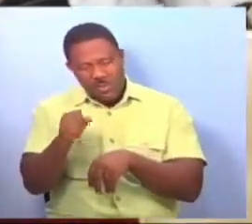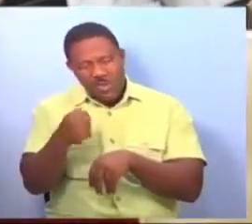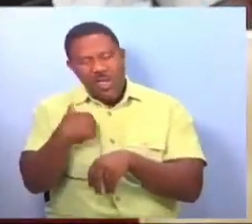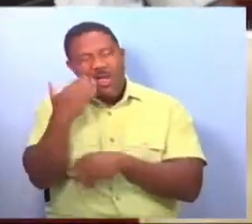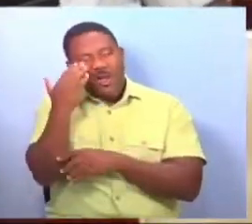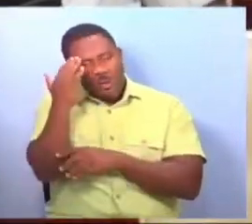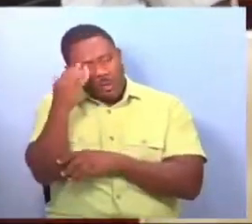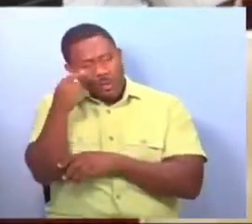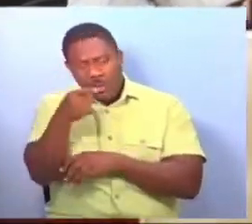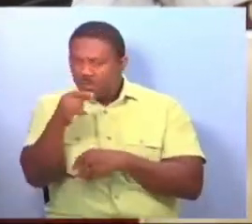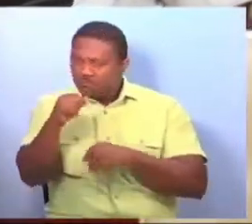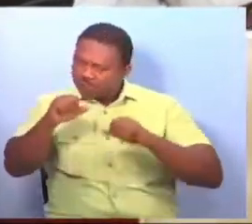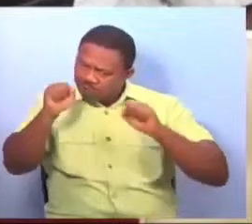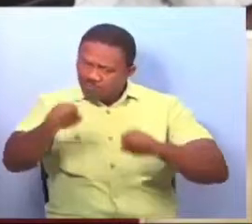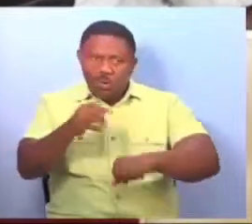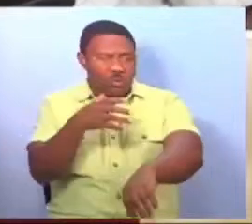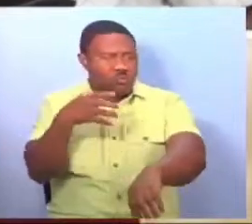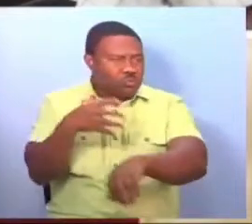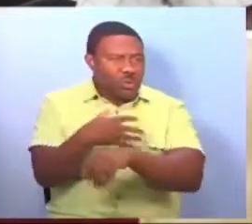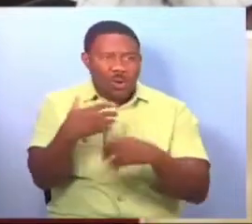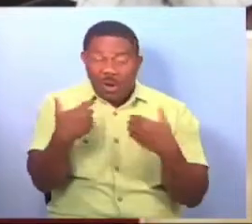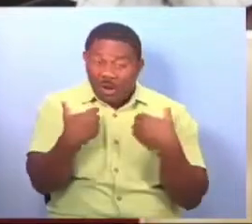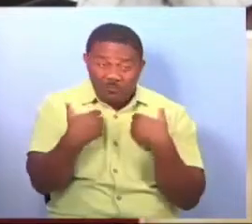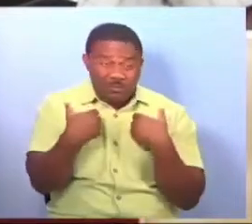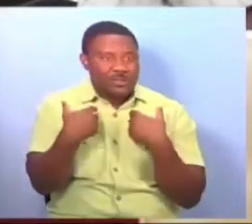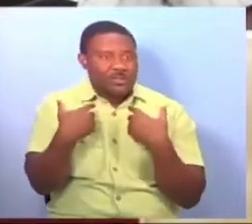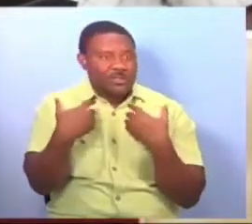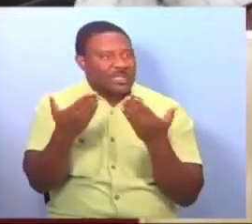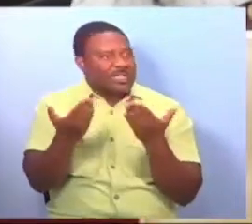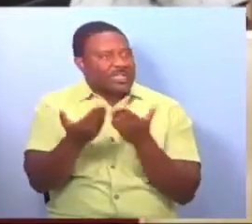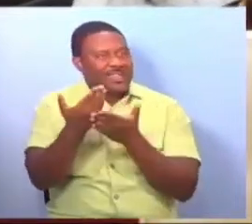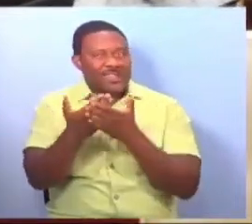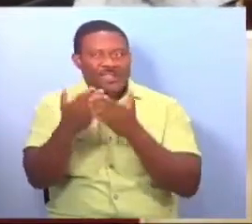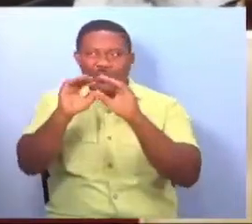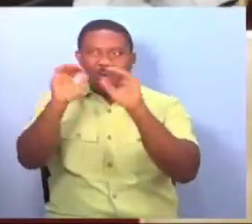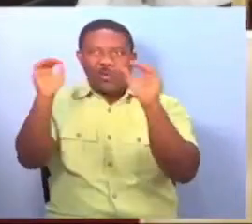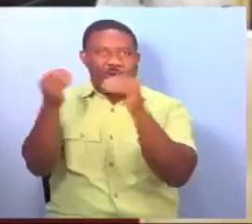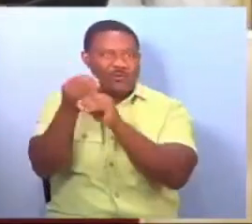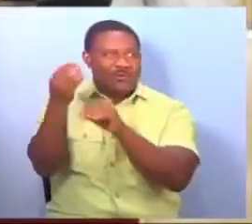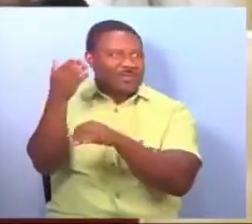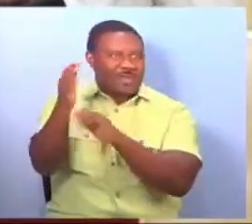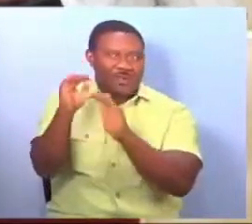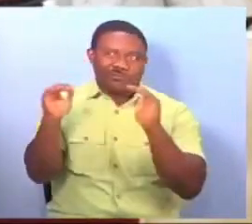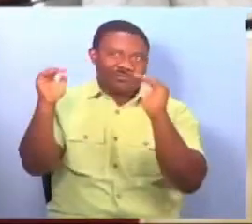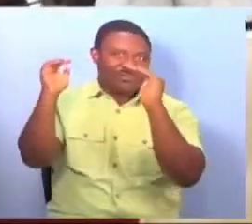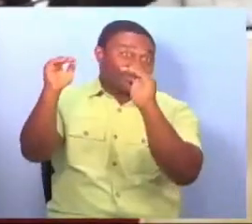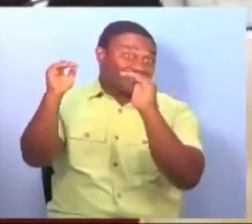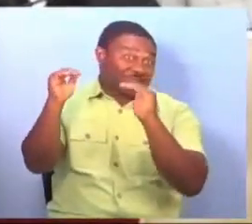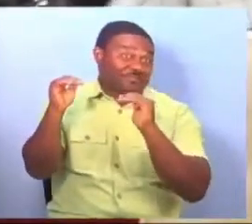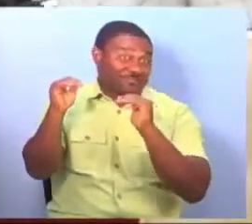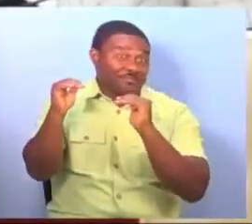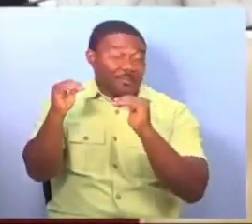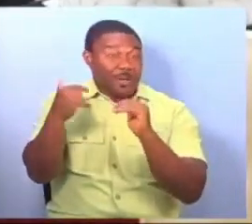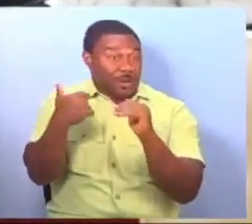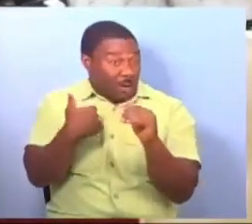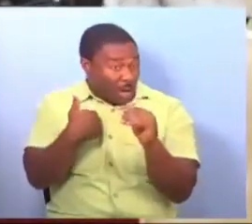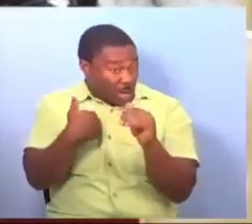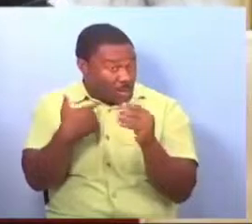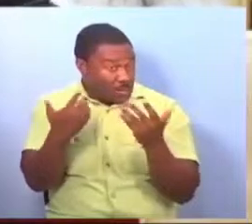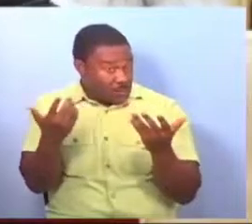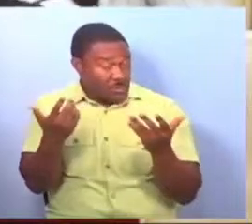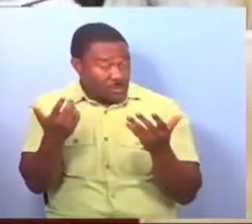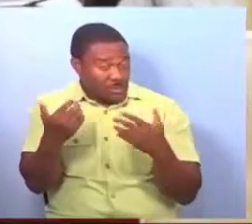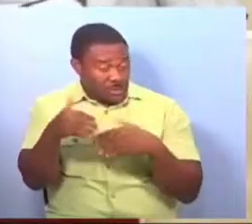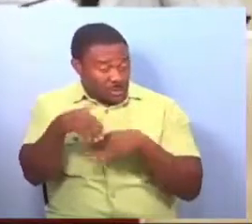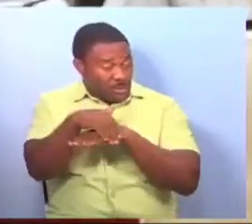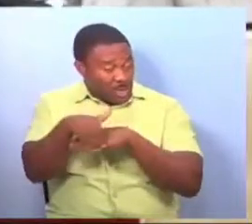Mafo's capacity to be able to work in the office that he has found himself. I can only, and on behalf